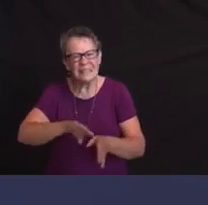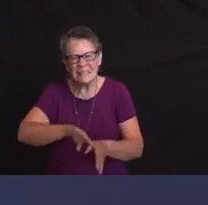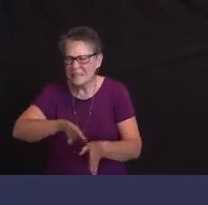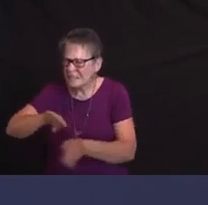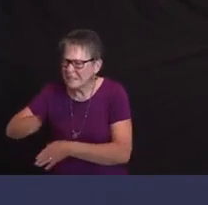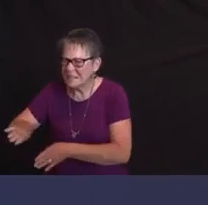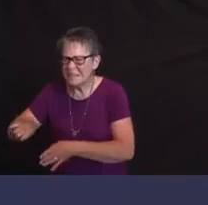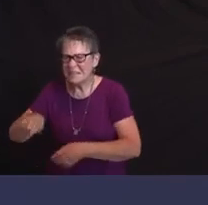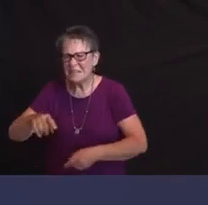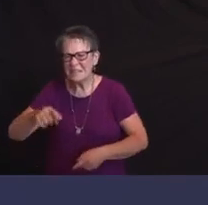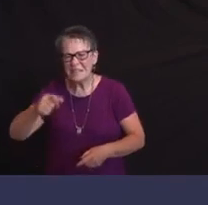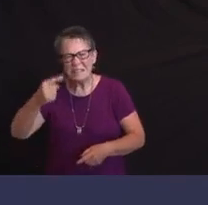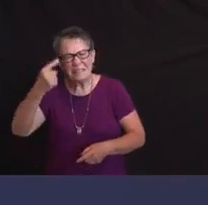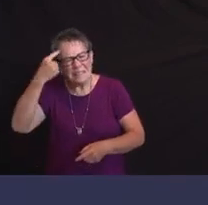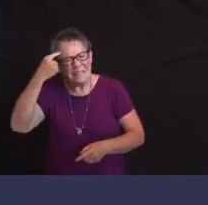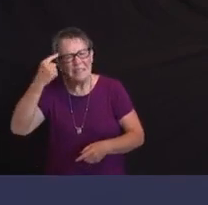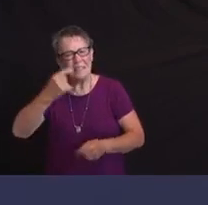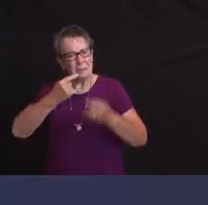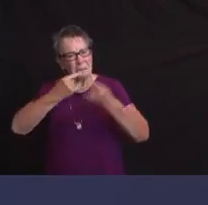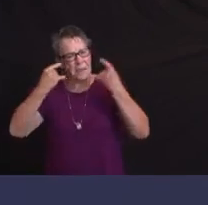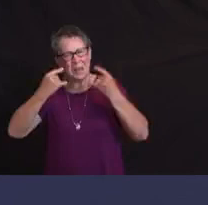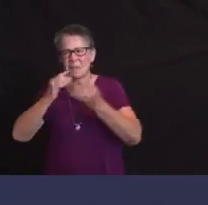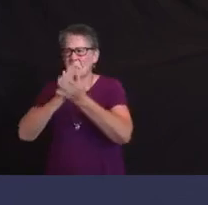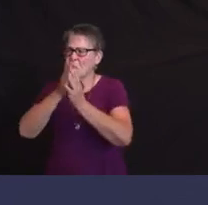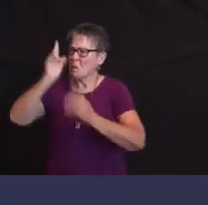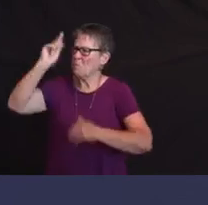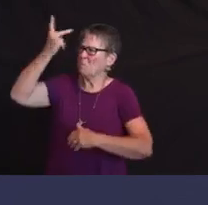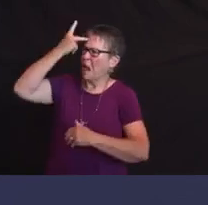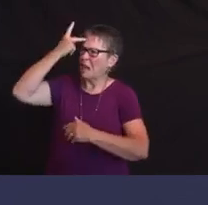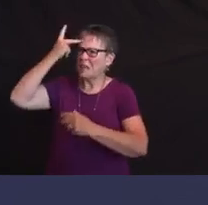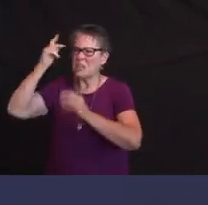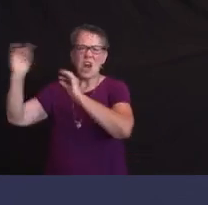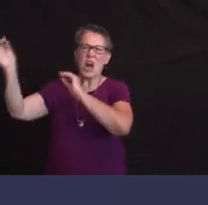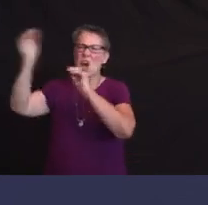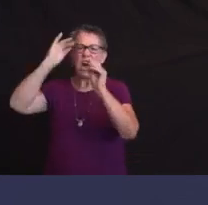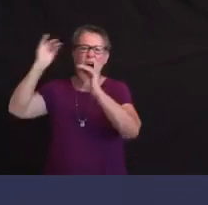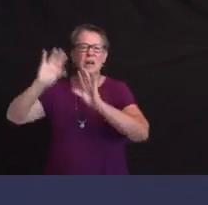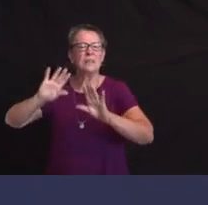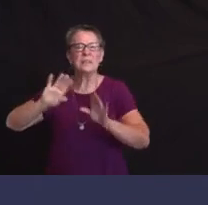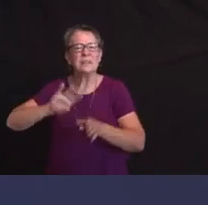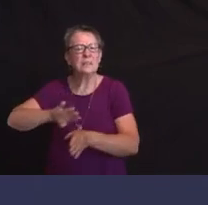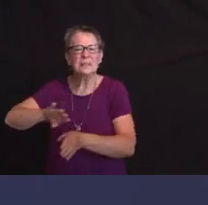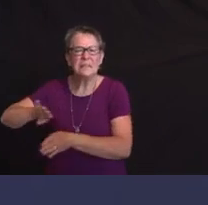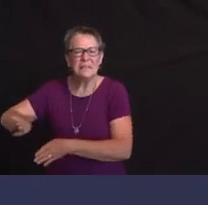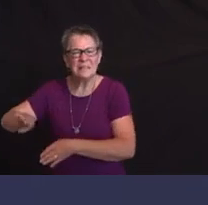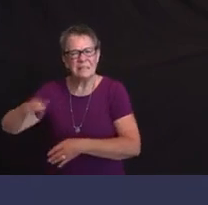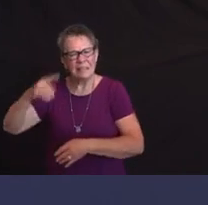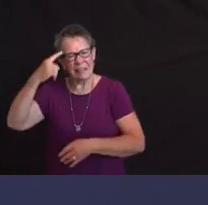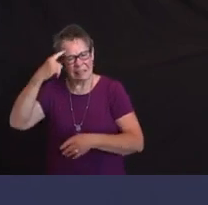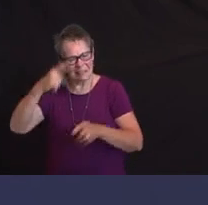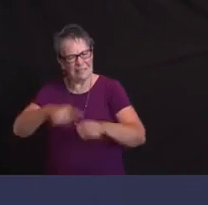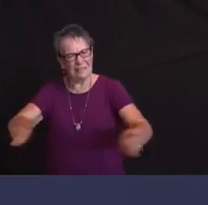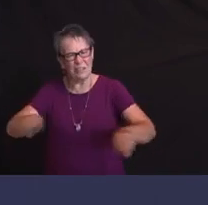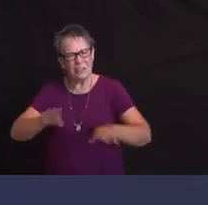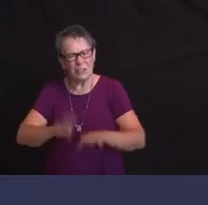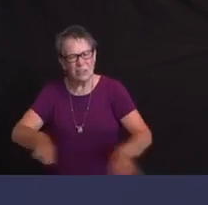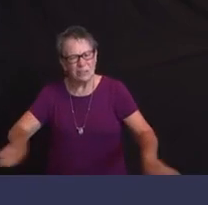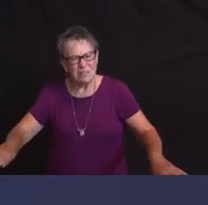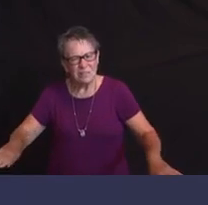we speak, there's just under 14,000 people in hospitals with COVID. At last count,